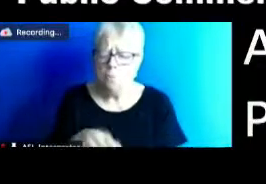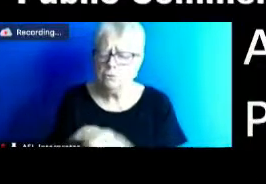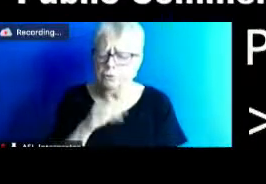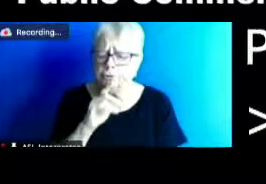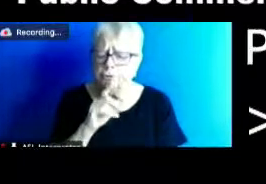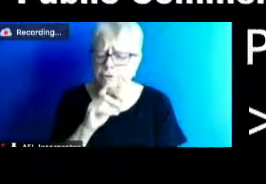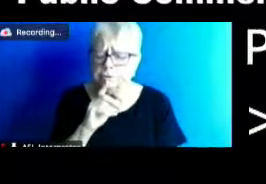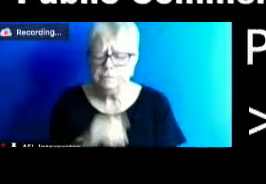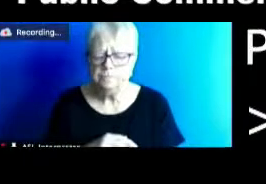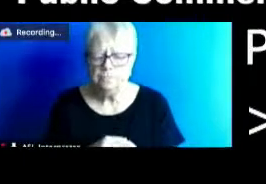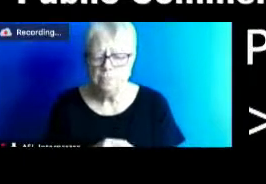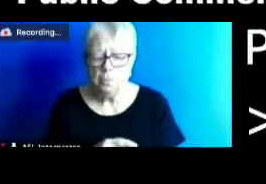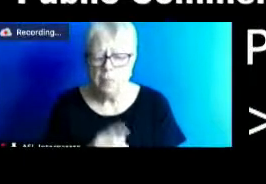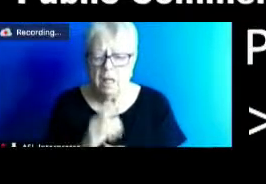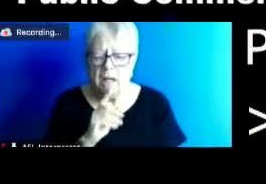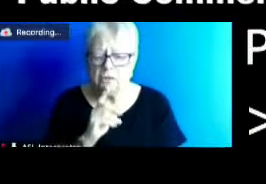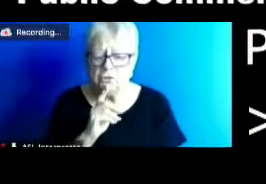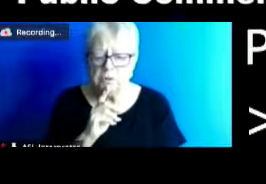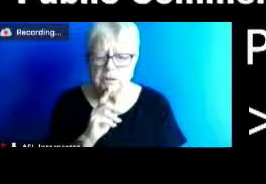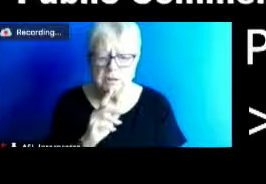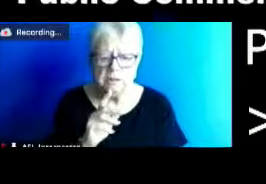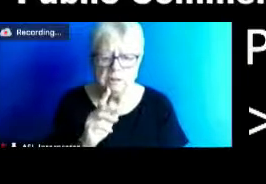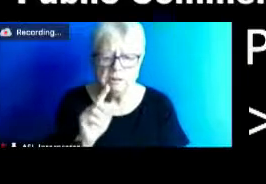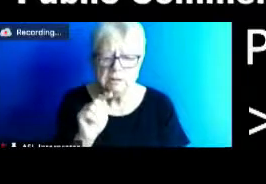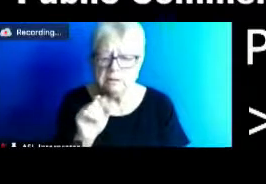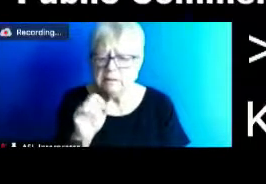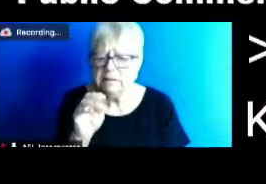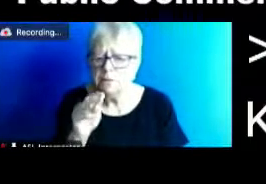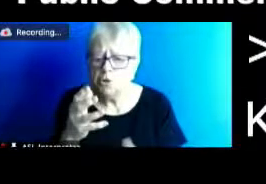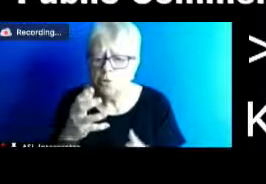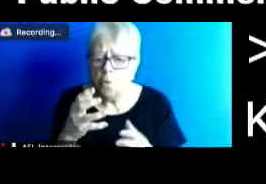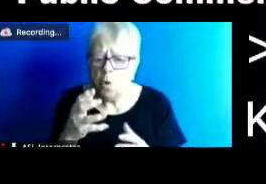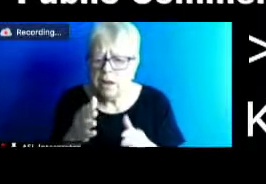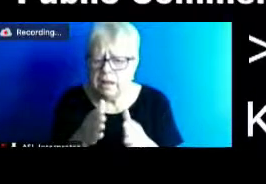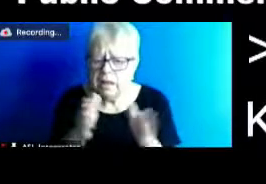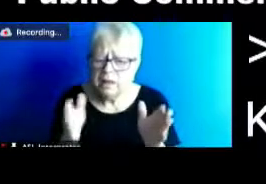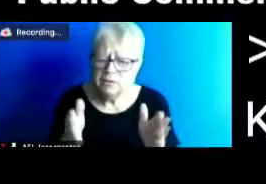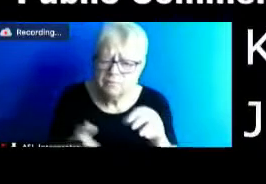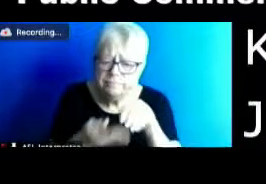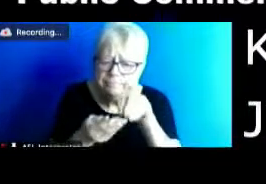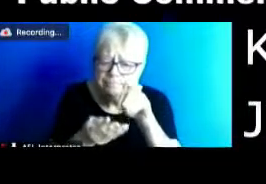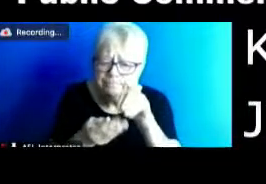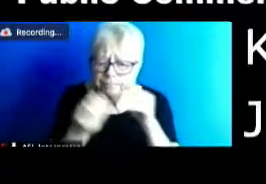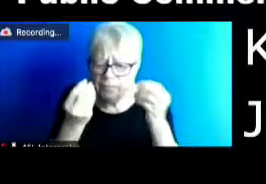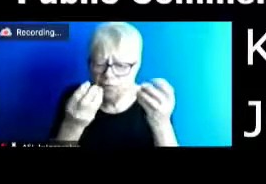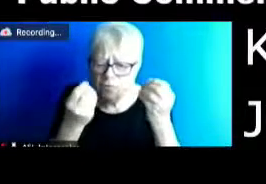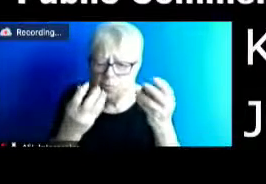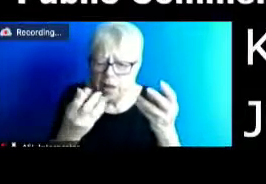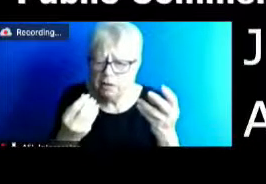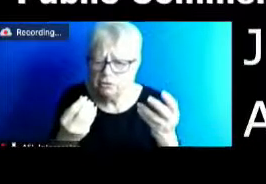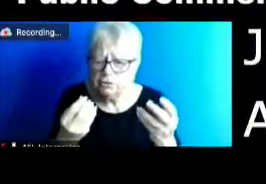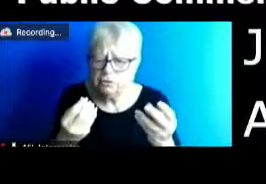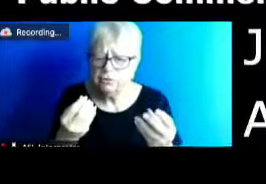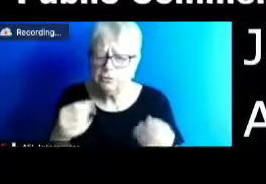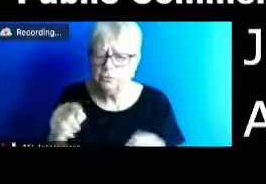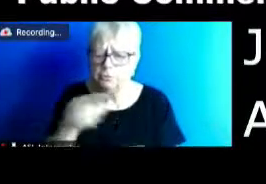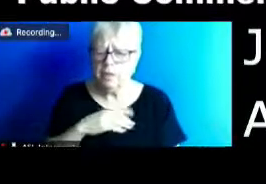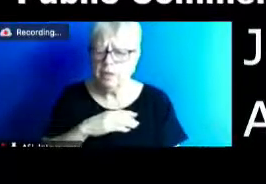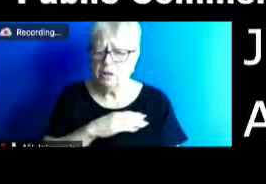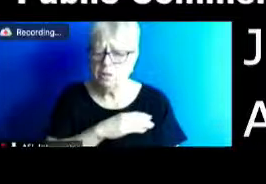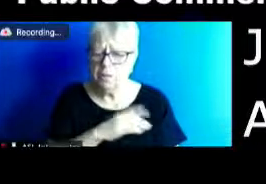Actually, Tim, I don't know if you would like to give just a flavor to the committee about this. I mean, including the